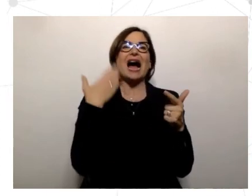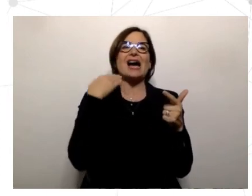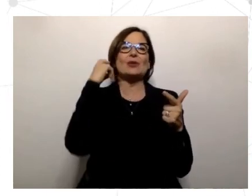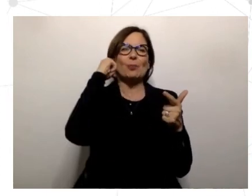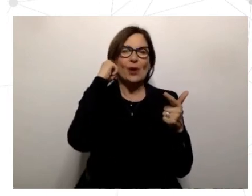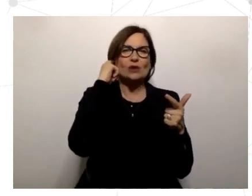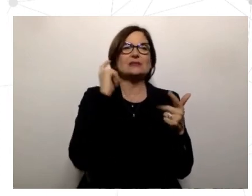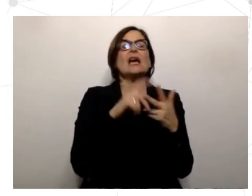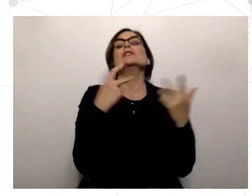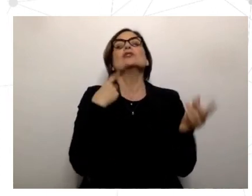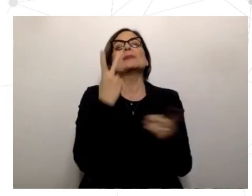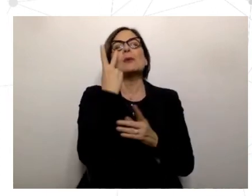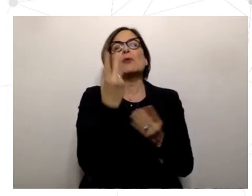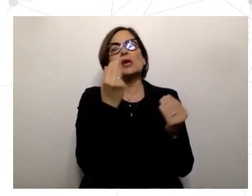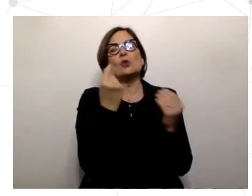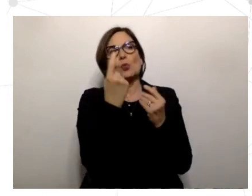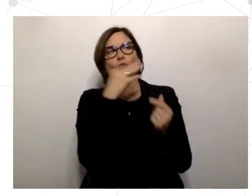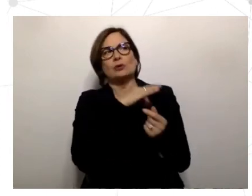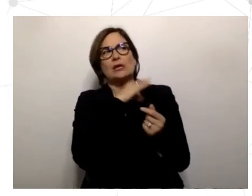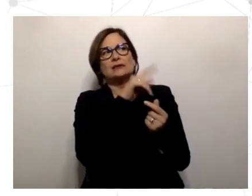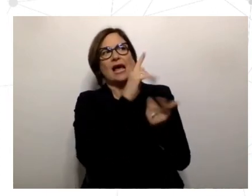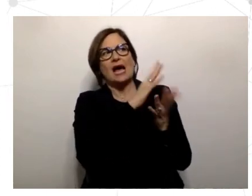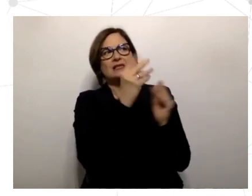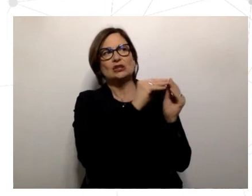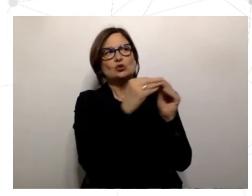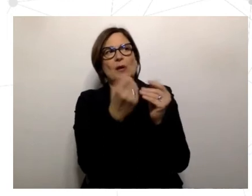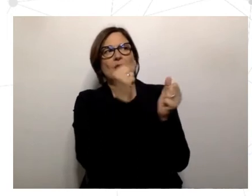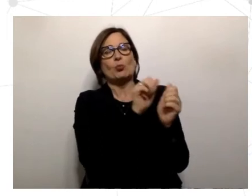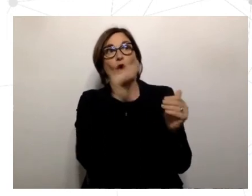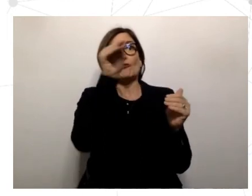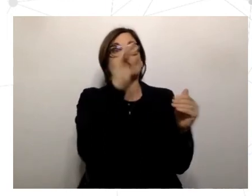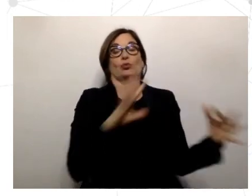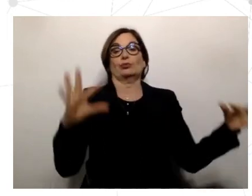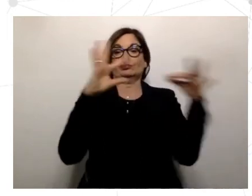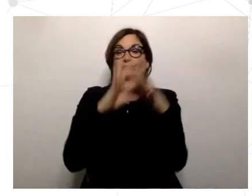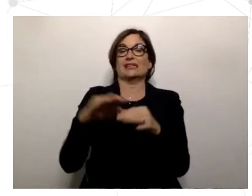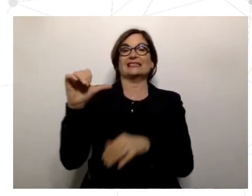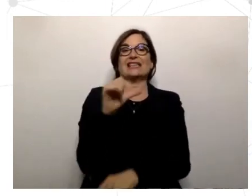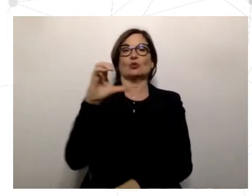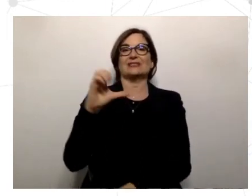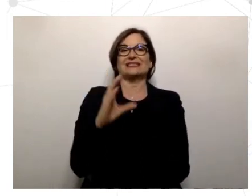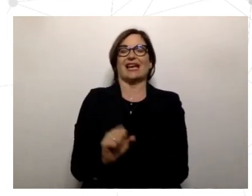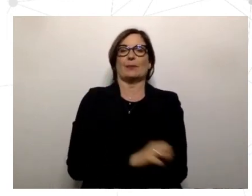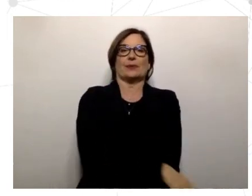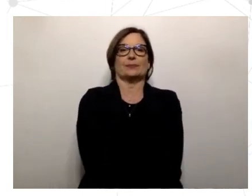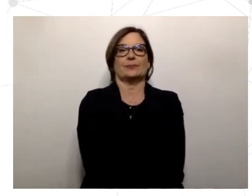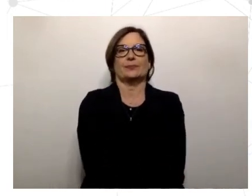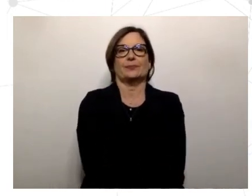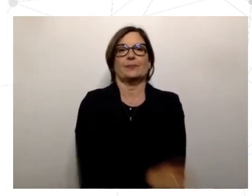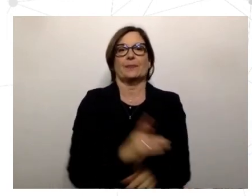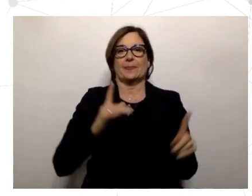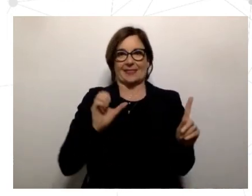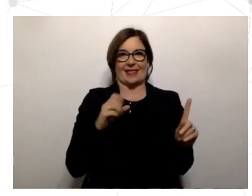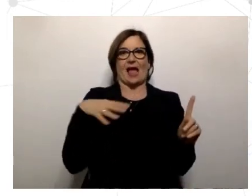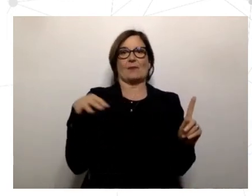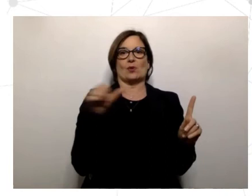stiamo osservando con molto interesse quello che potrebbe essere un futuro sviluppo in questo senso di Soundscape. And maybe one more